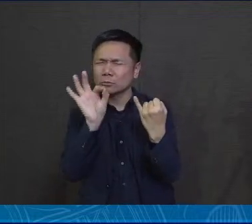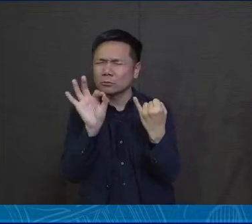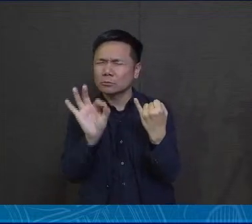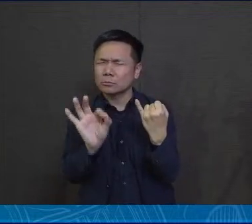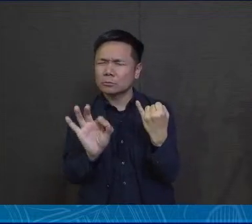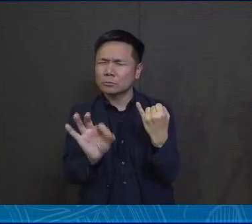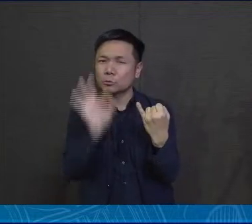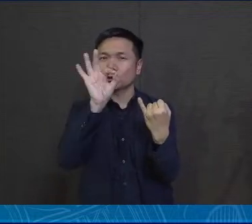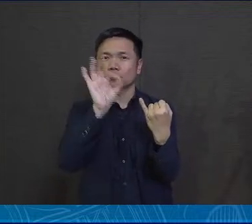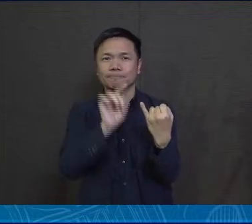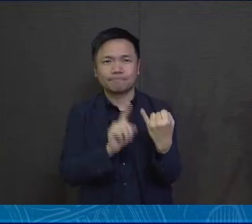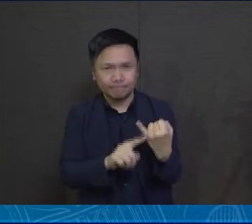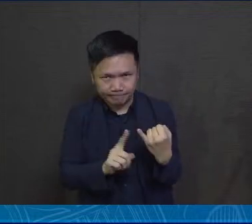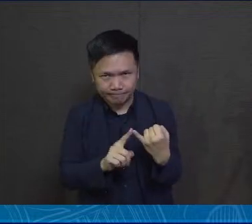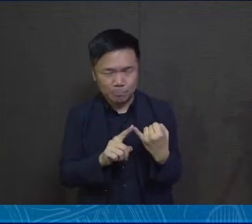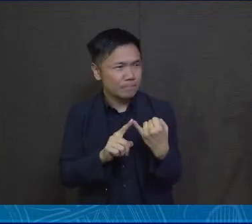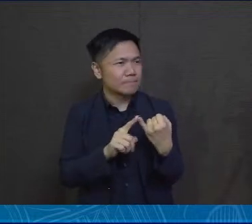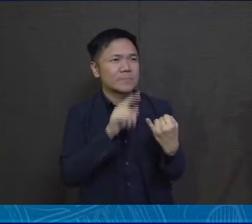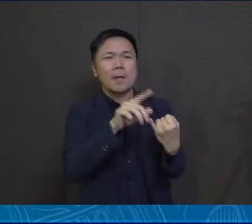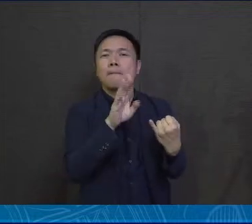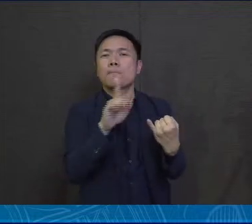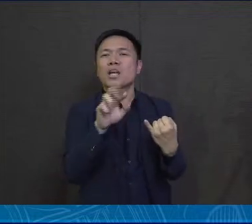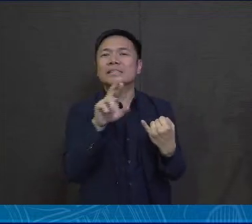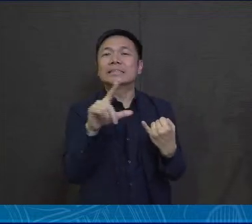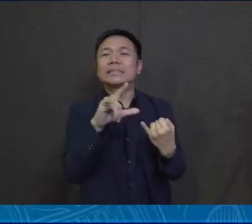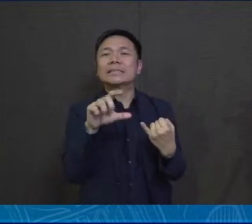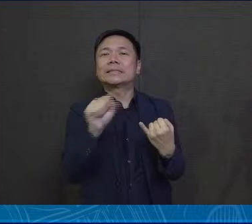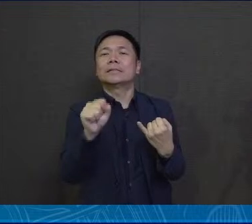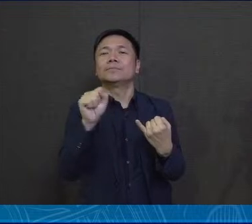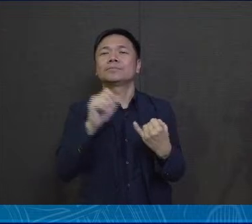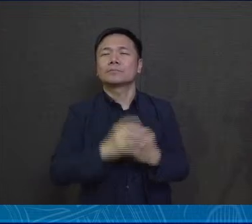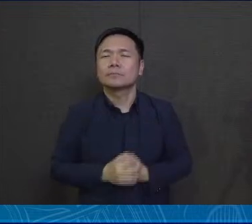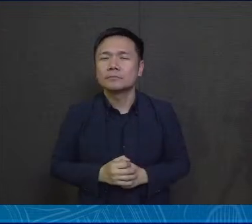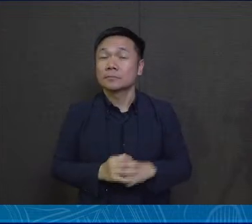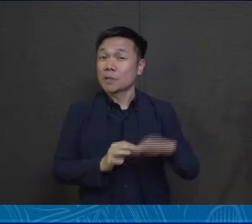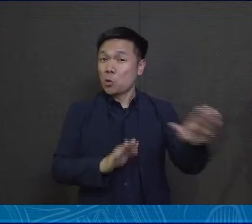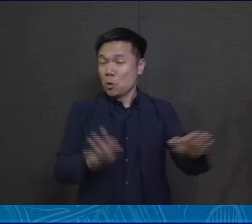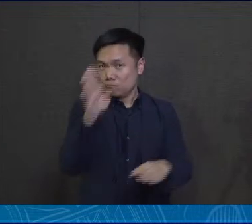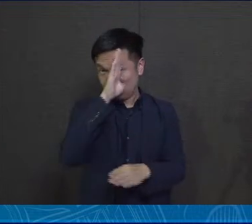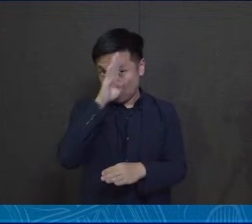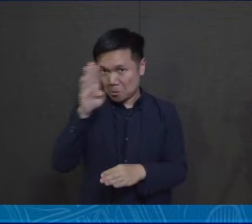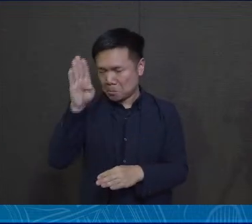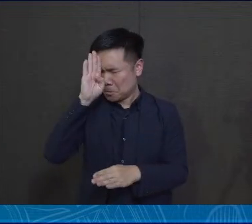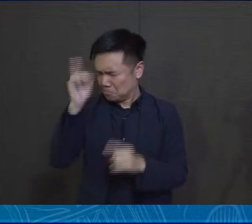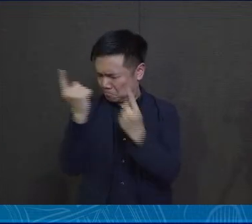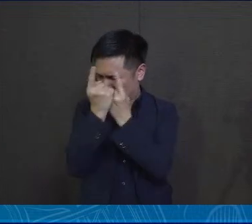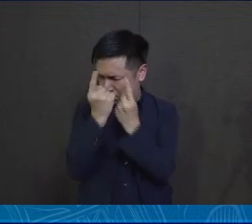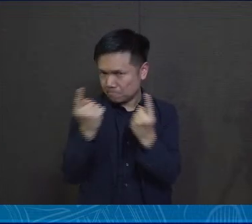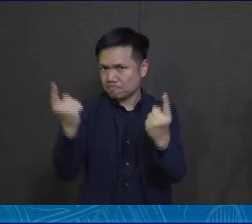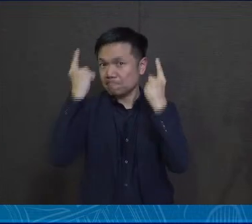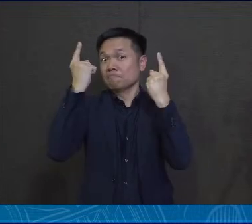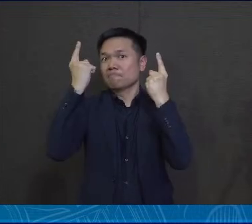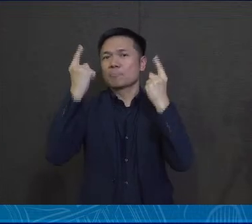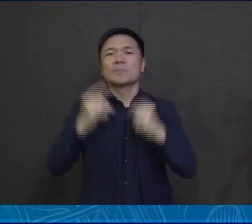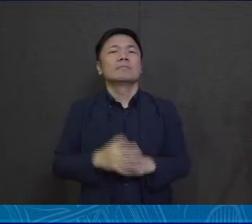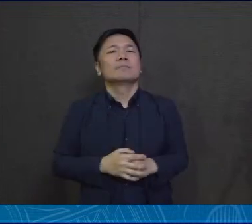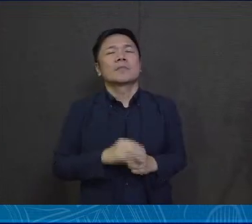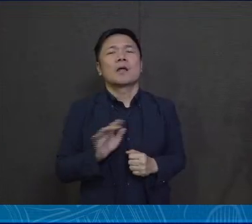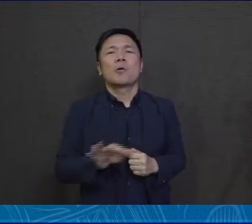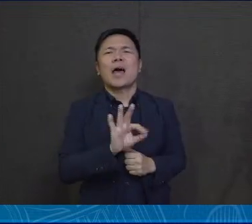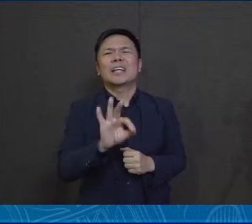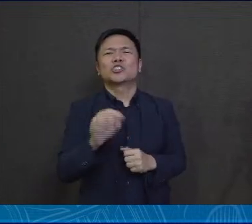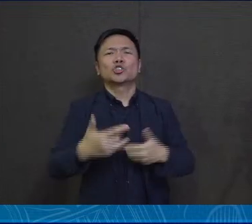to Mr. Briggs. Given your academic background and experience, how do you